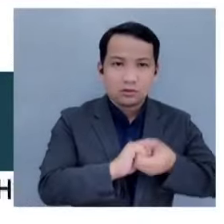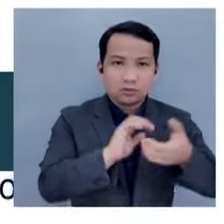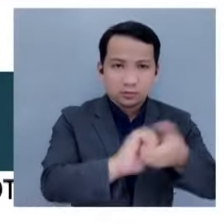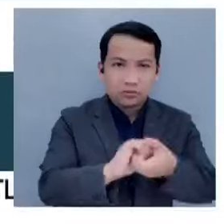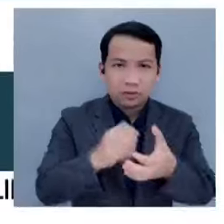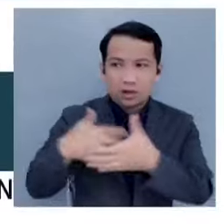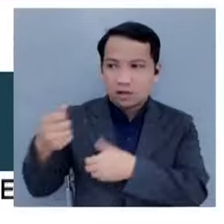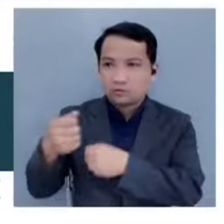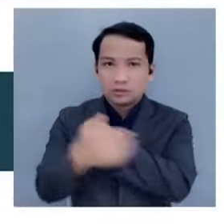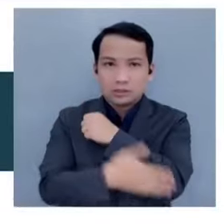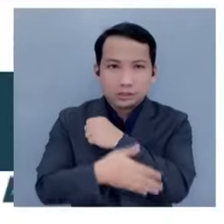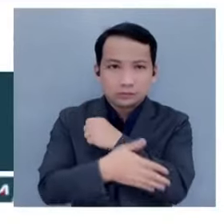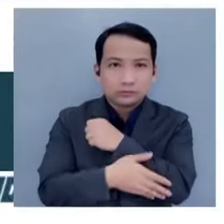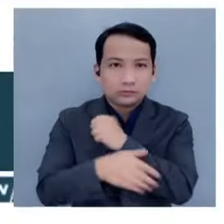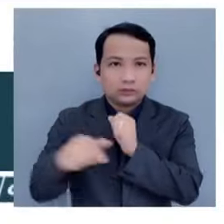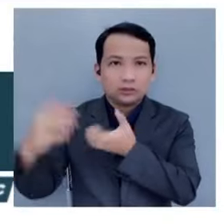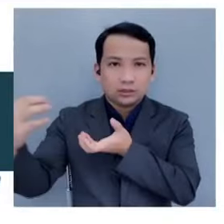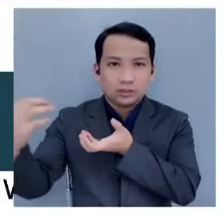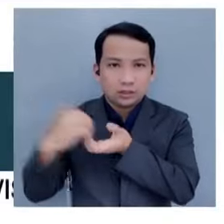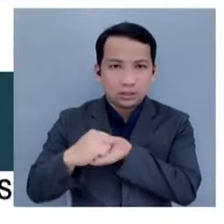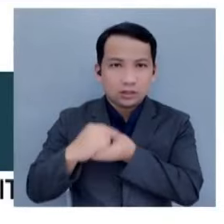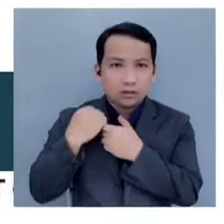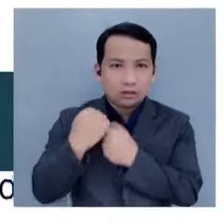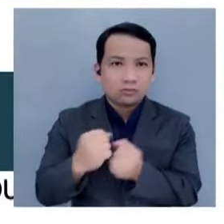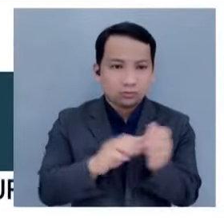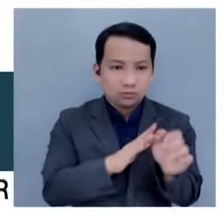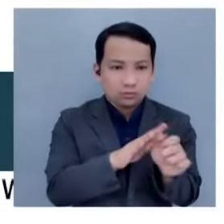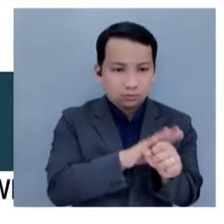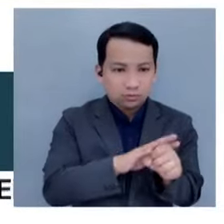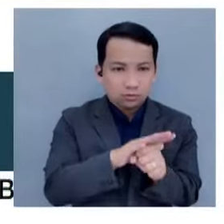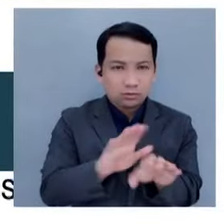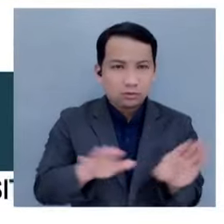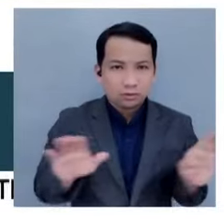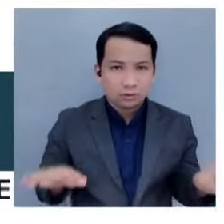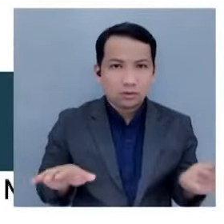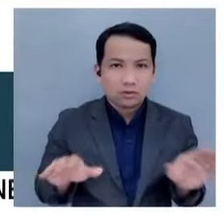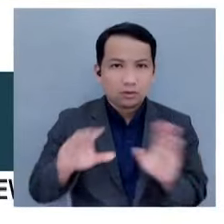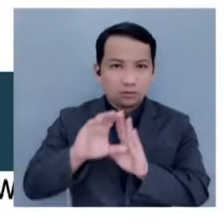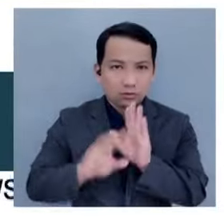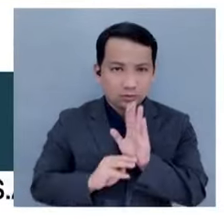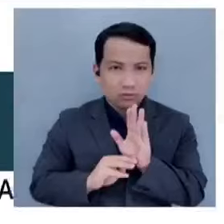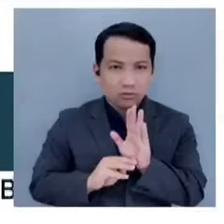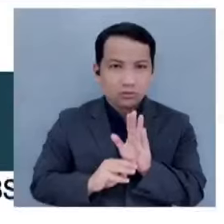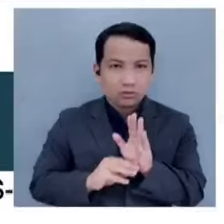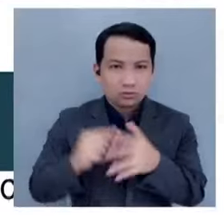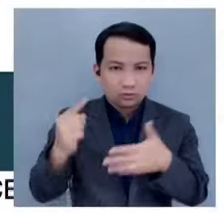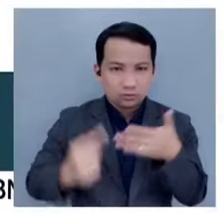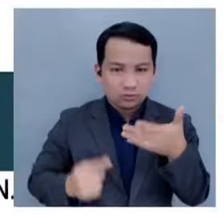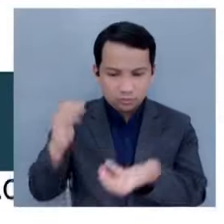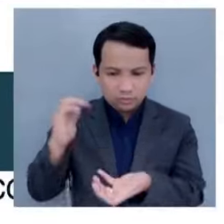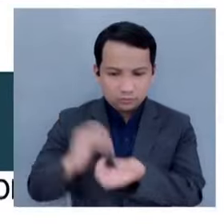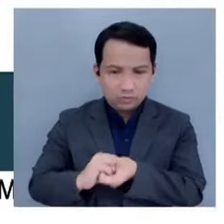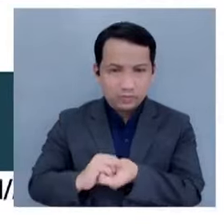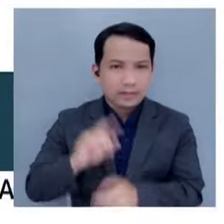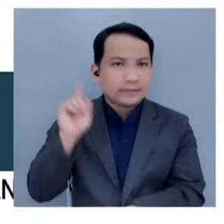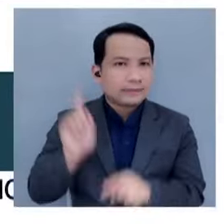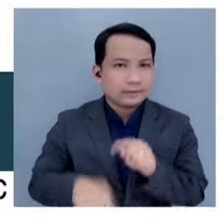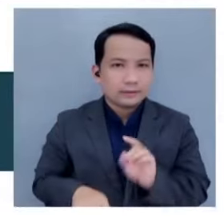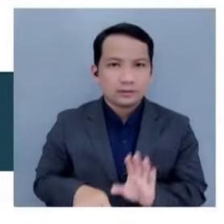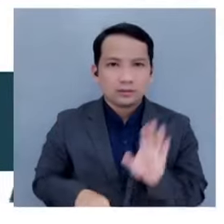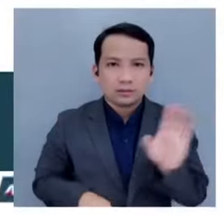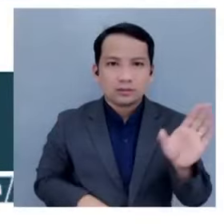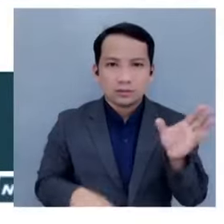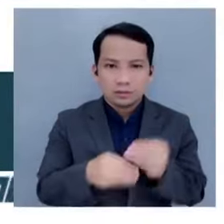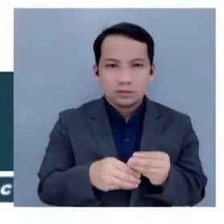country, and they are strengthening their local curriculum via these partnerships? Hindi na kinakailangan pa na baguhin